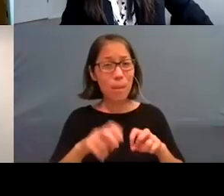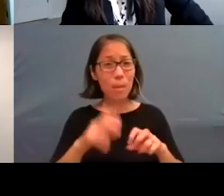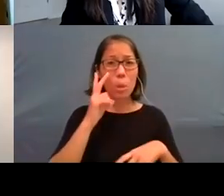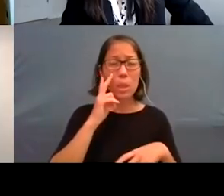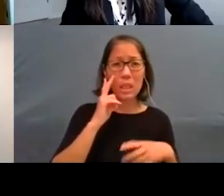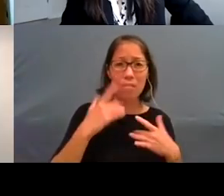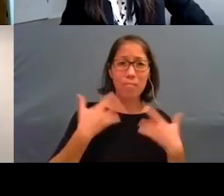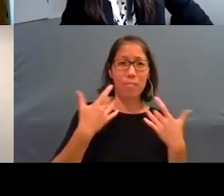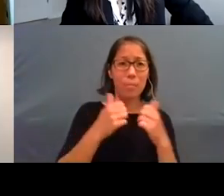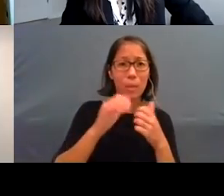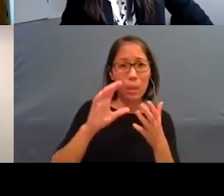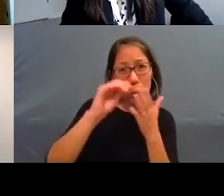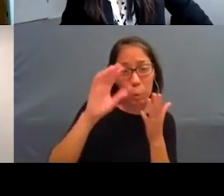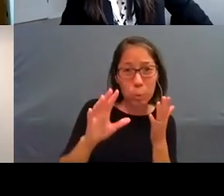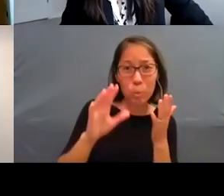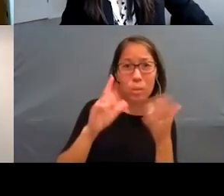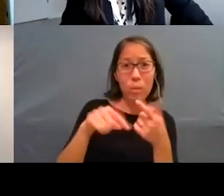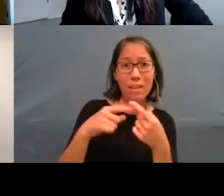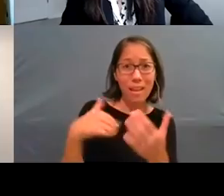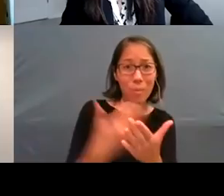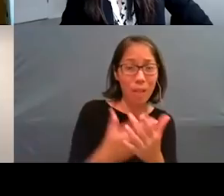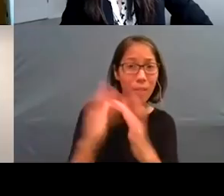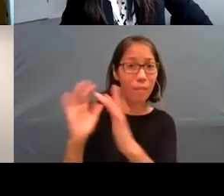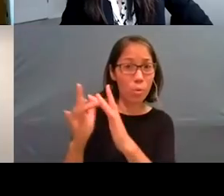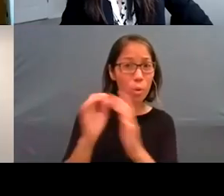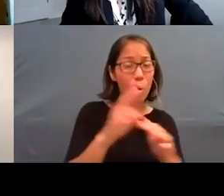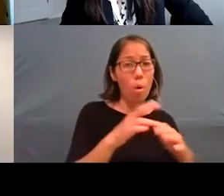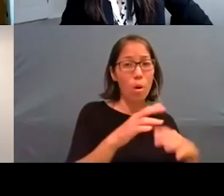when they arrive, virtually or in person?